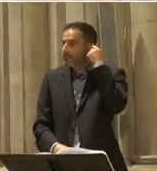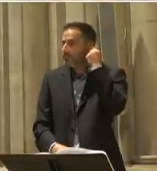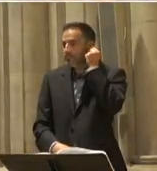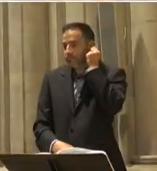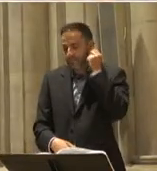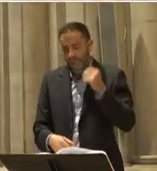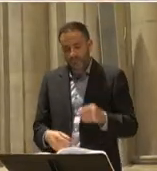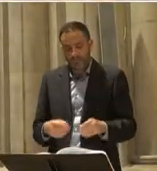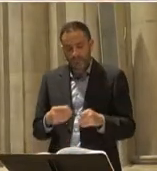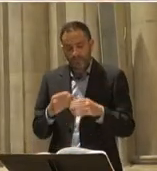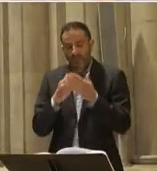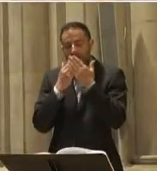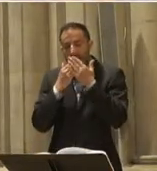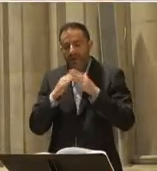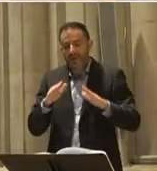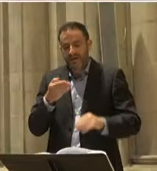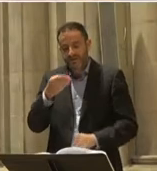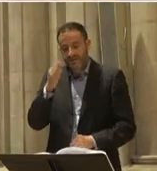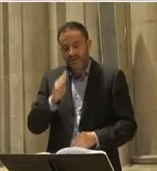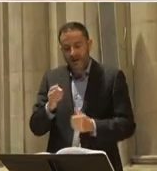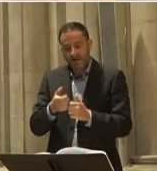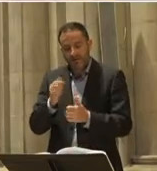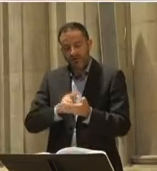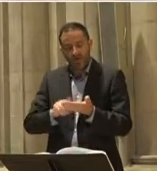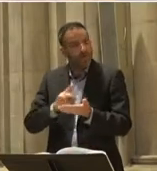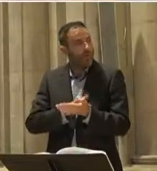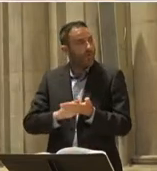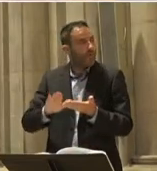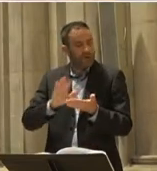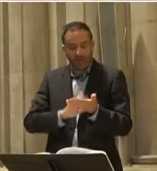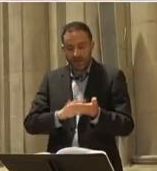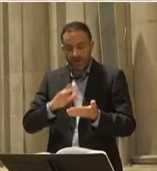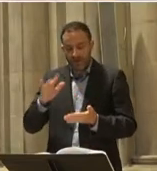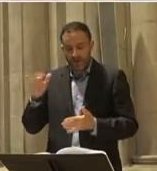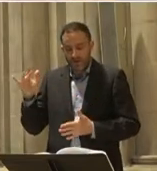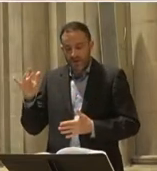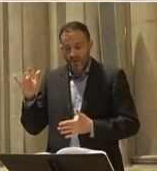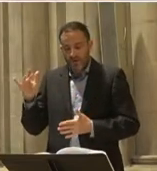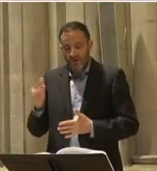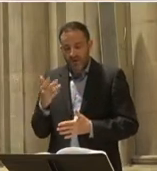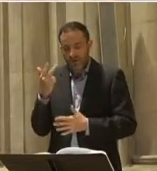Blessed be God, most holy, glorious, and undivided Trinity.